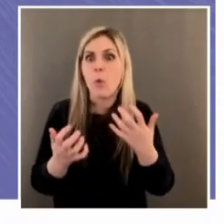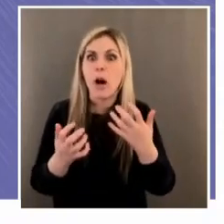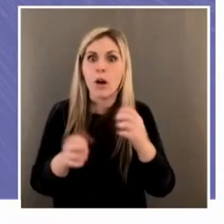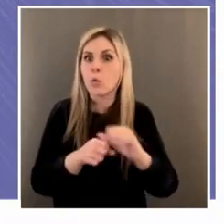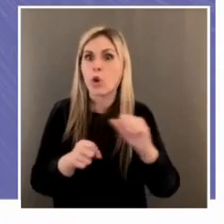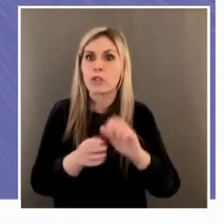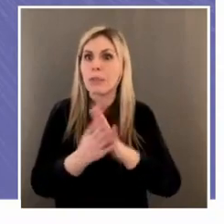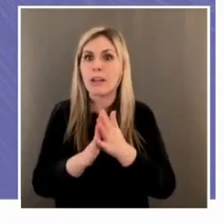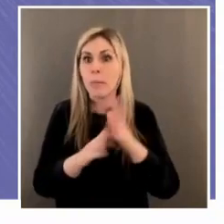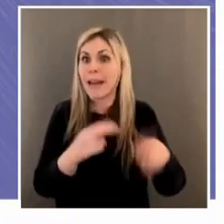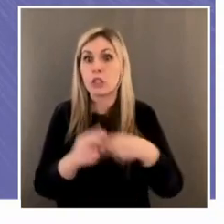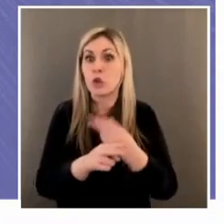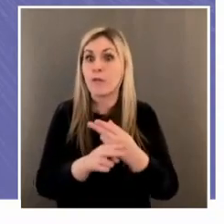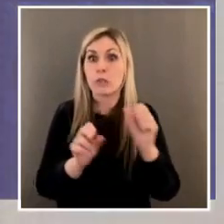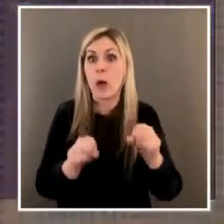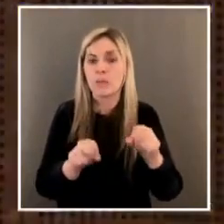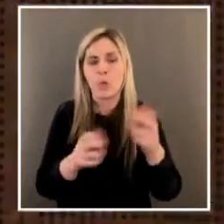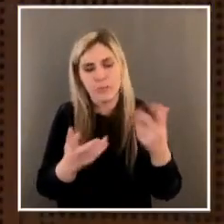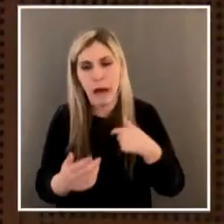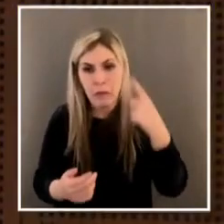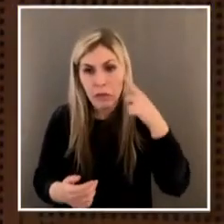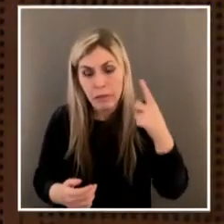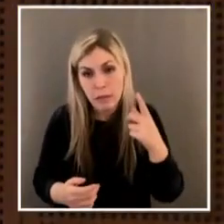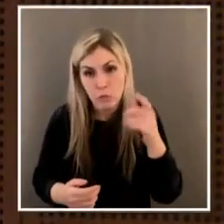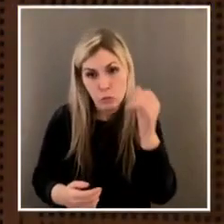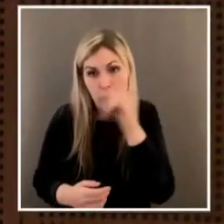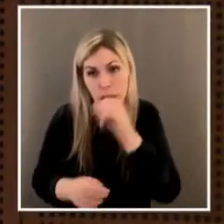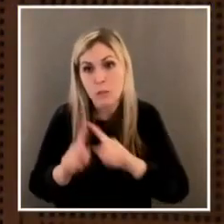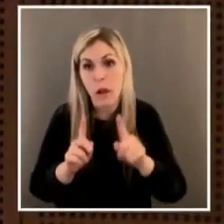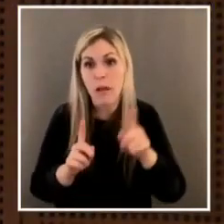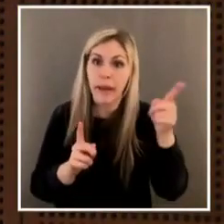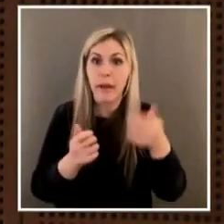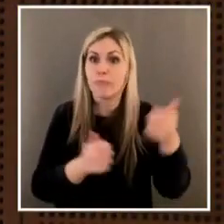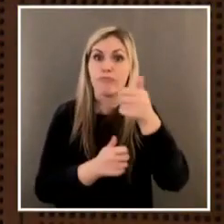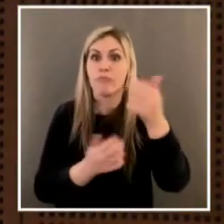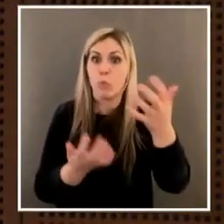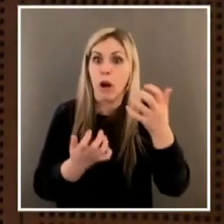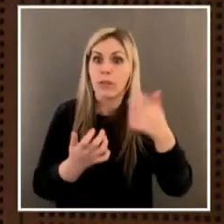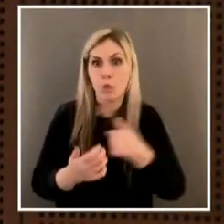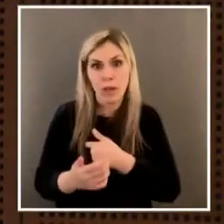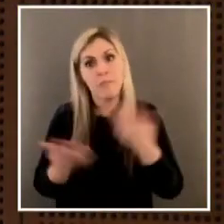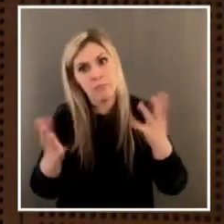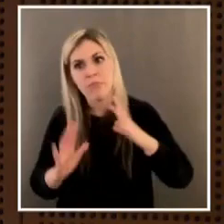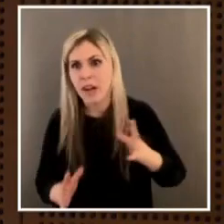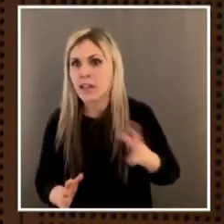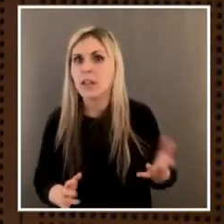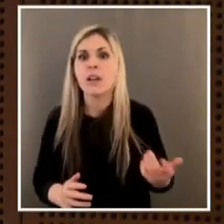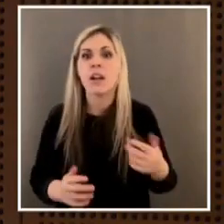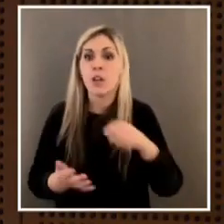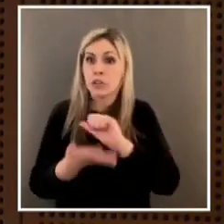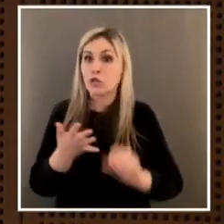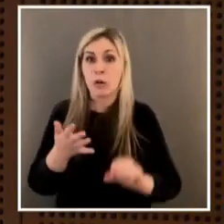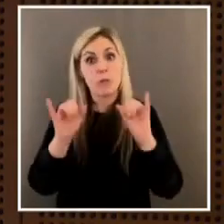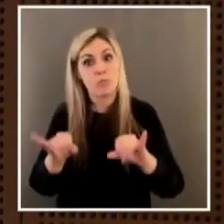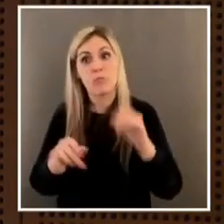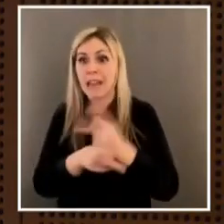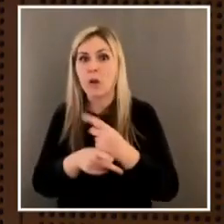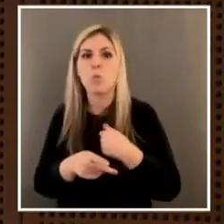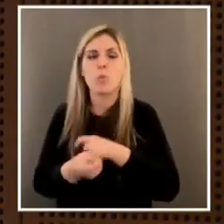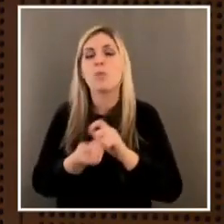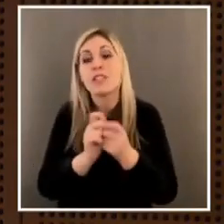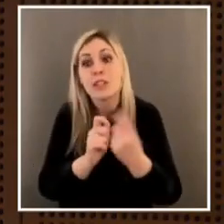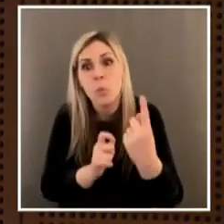think that's a crock, but that's what they say. So we did it. We did this production. We didn't change a word. Well, we did change one